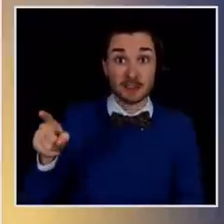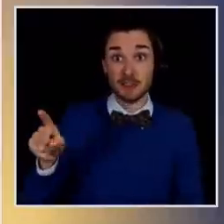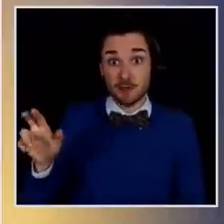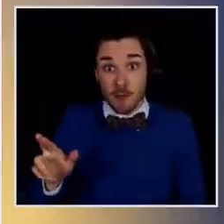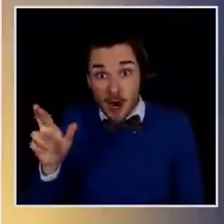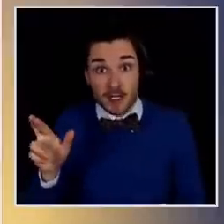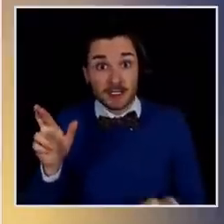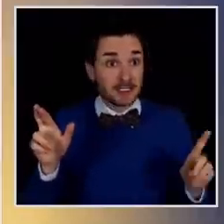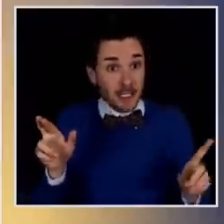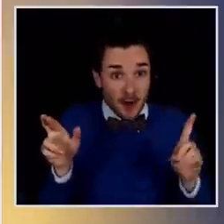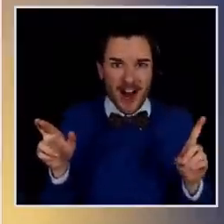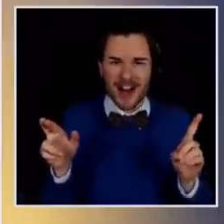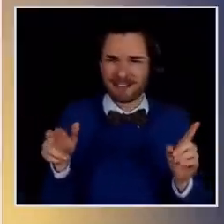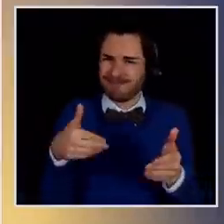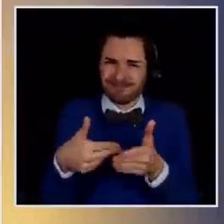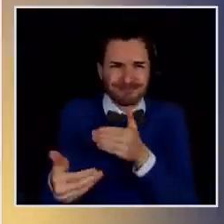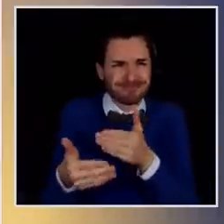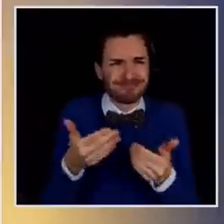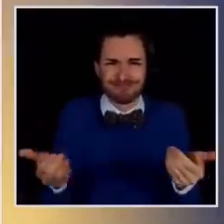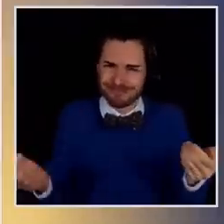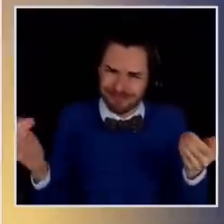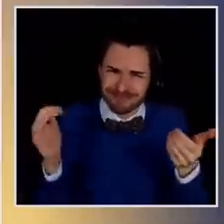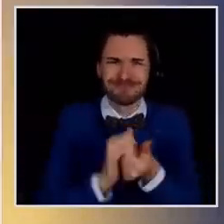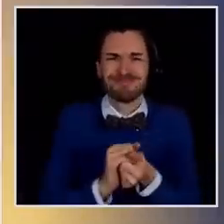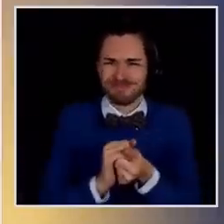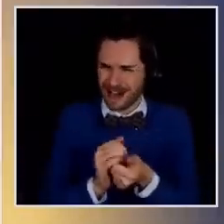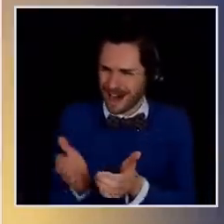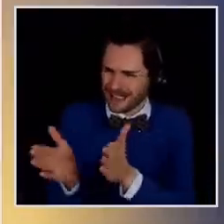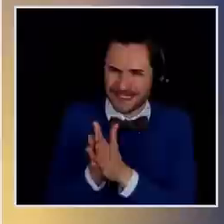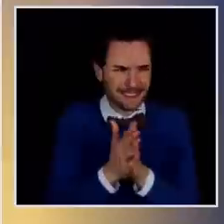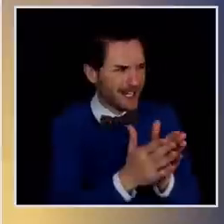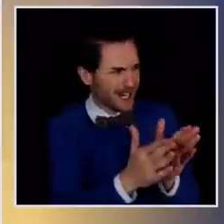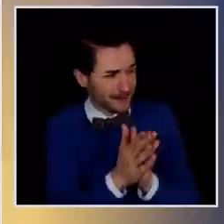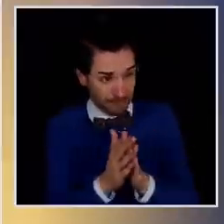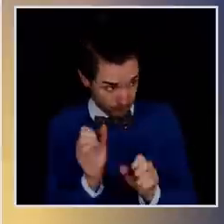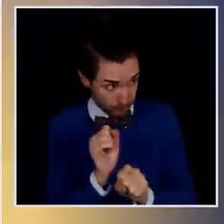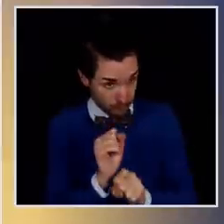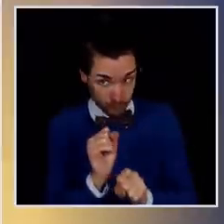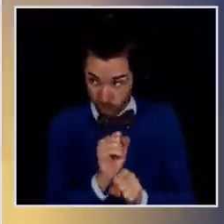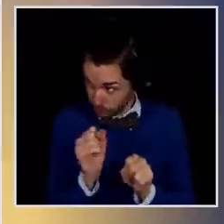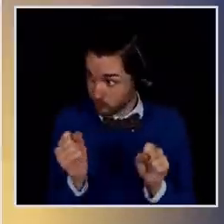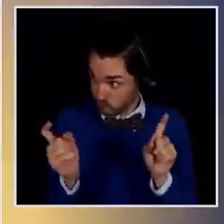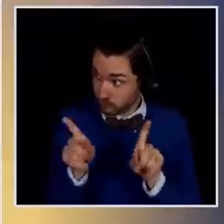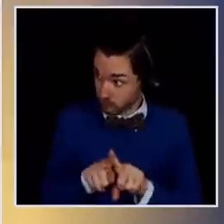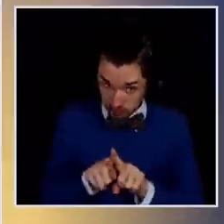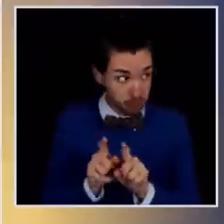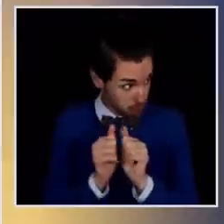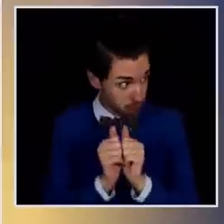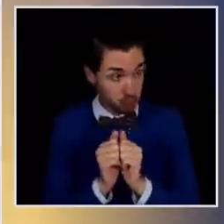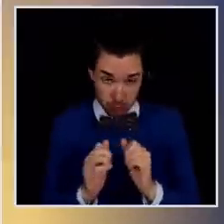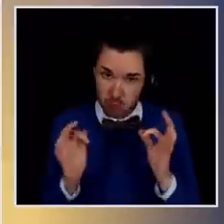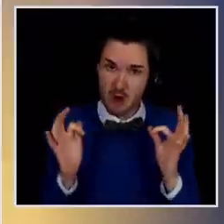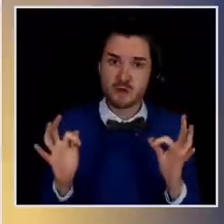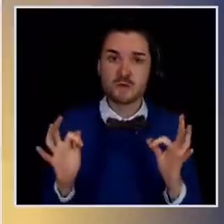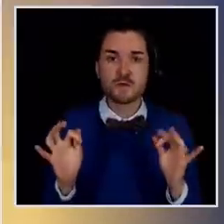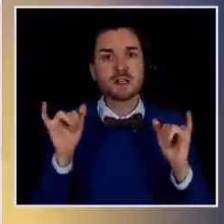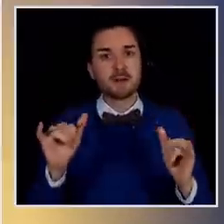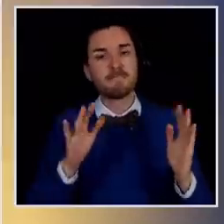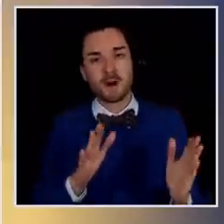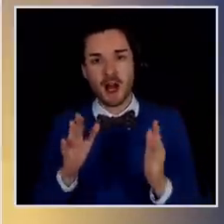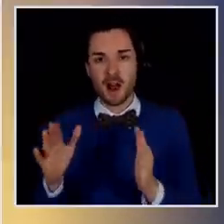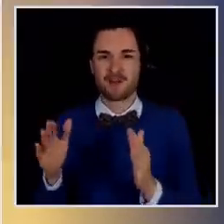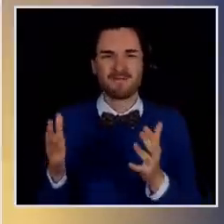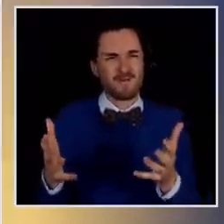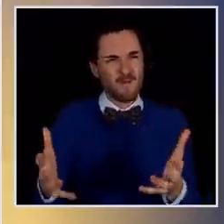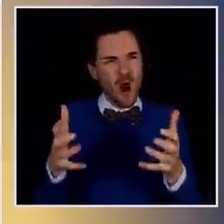choice with me. The American story is about slow yet steadily widening the opportunities in